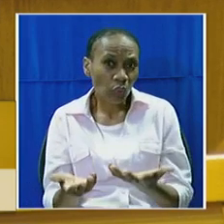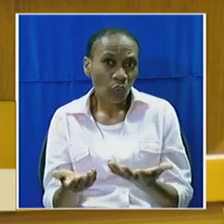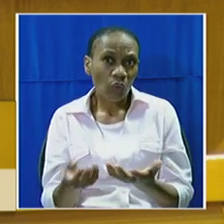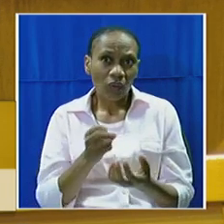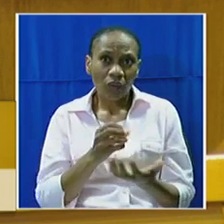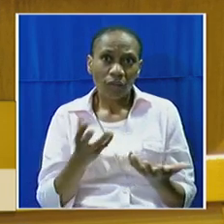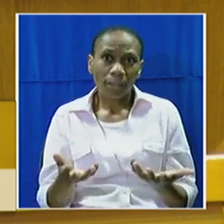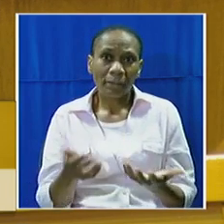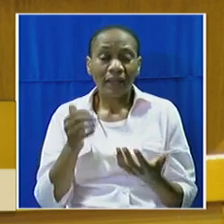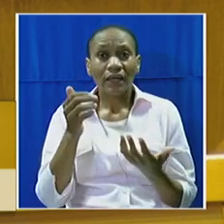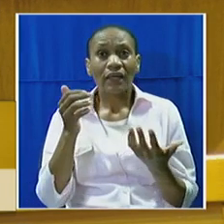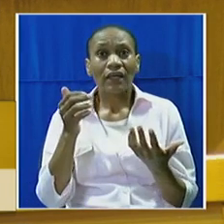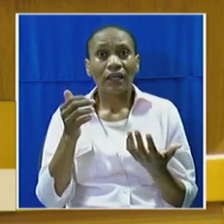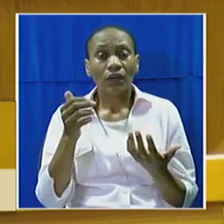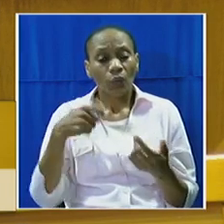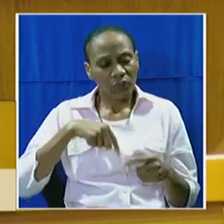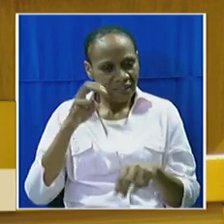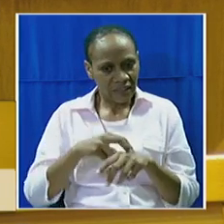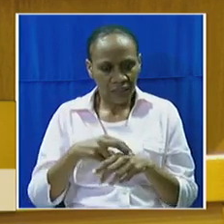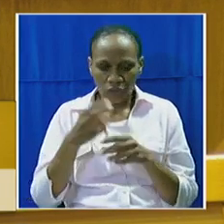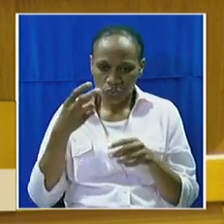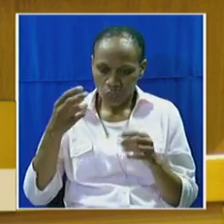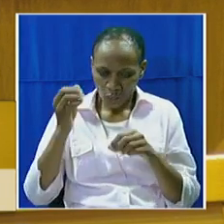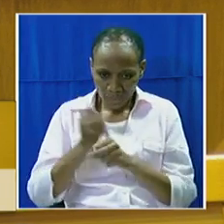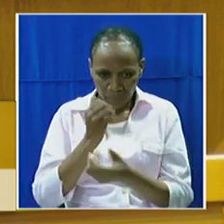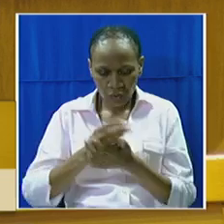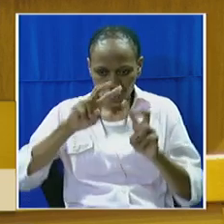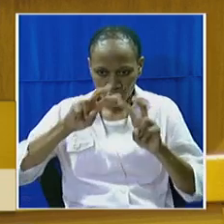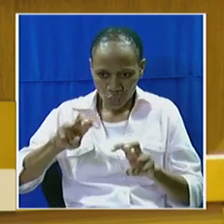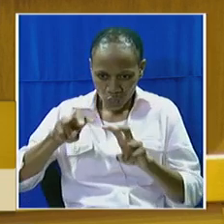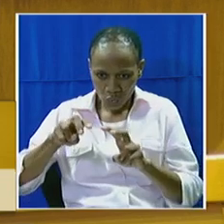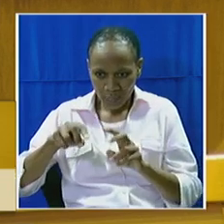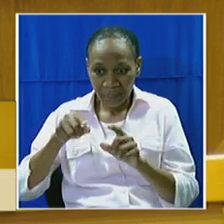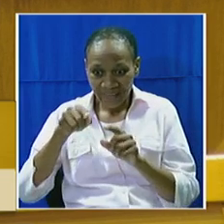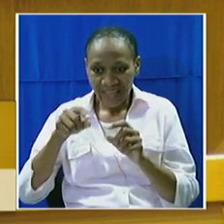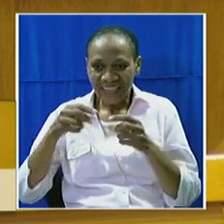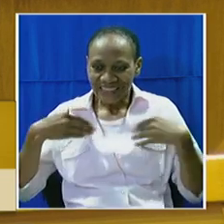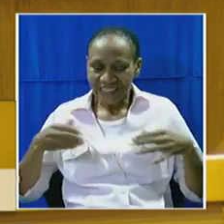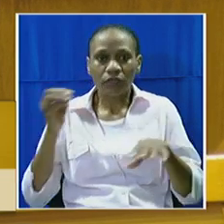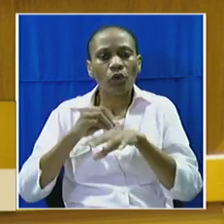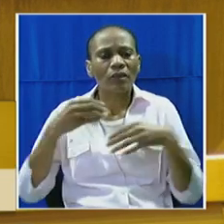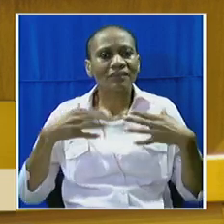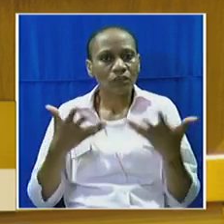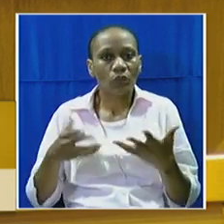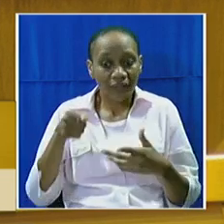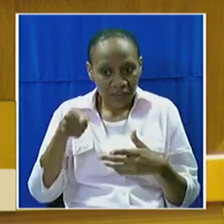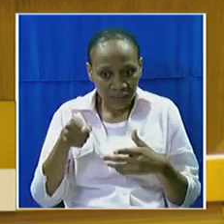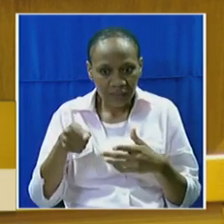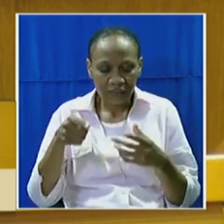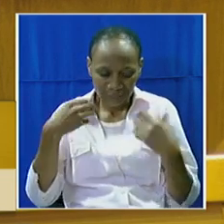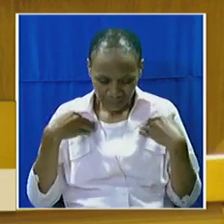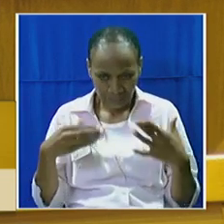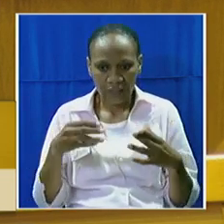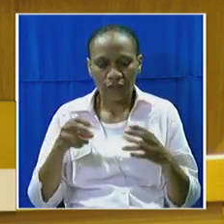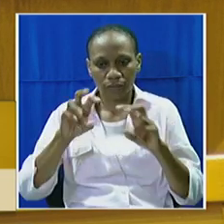are serious about finding a cure, we should treat the cause, not the symptoms. Reeds in 2008 het